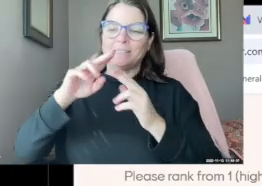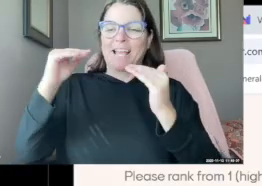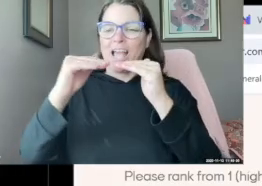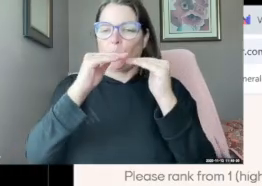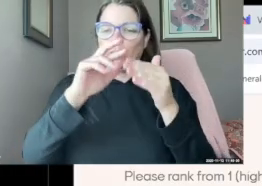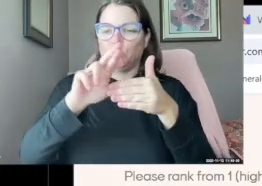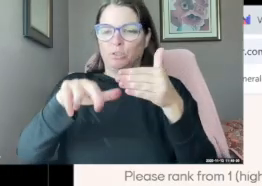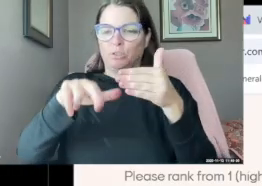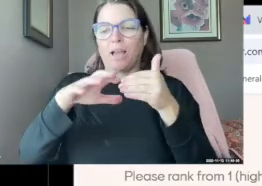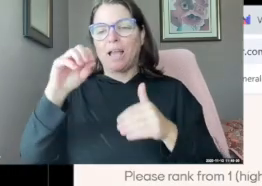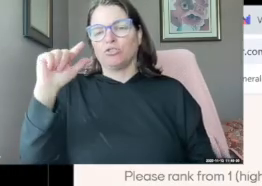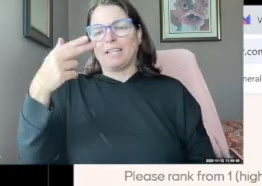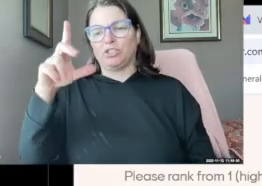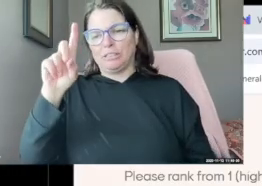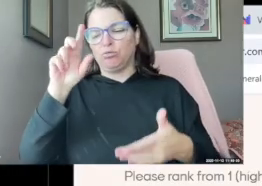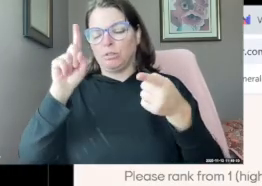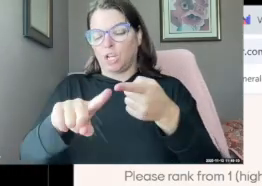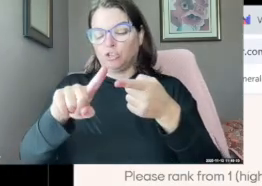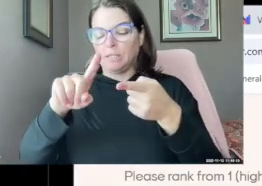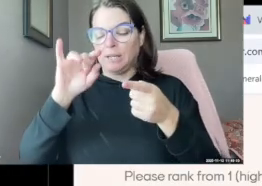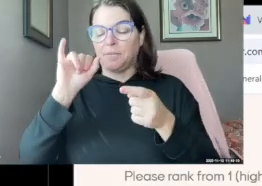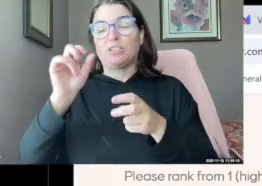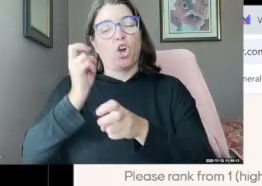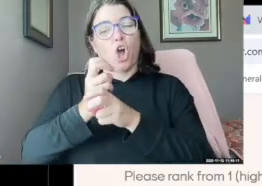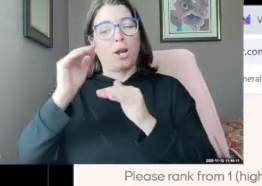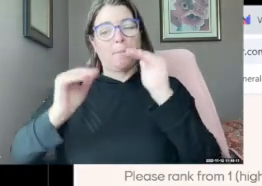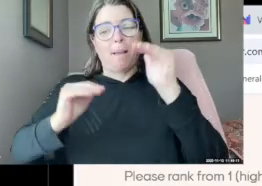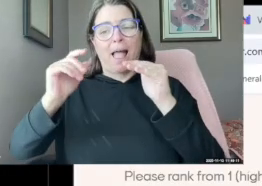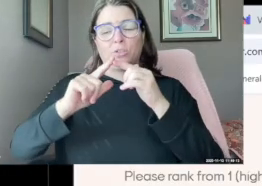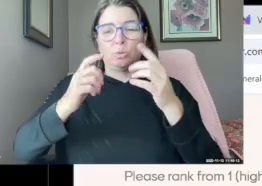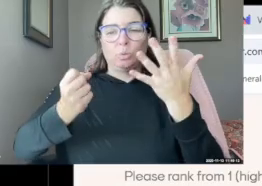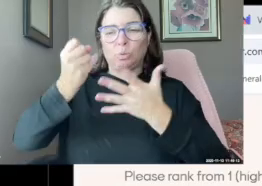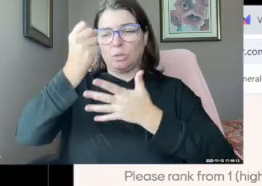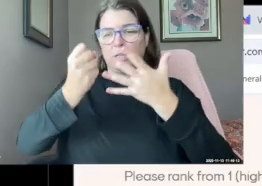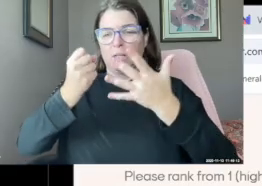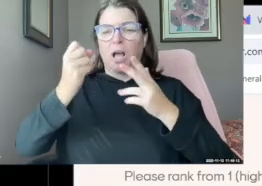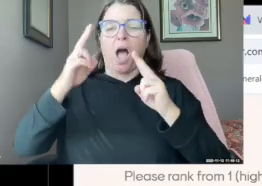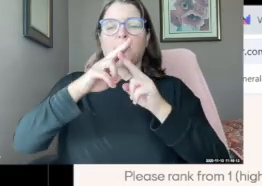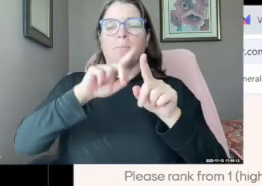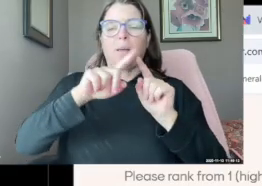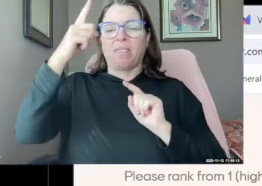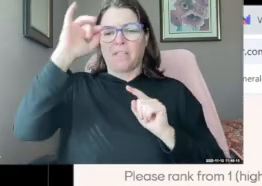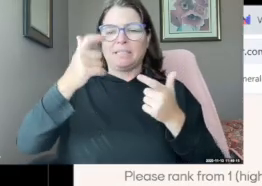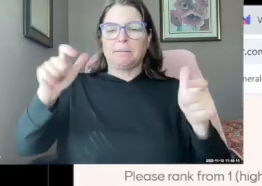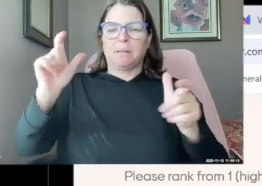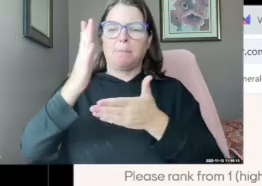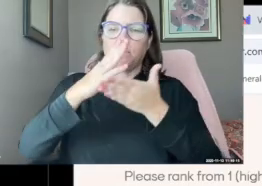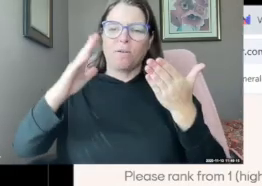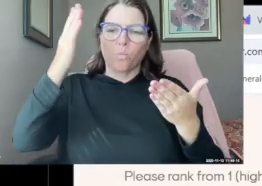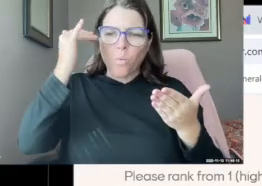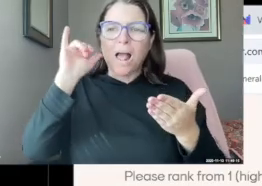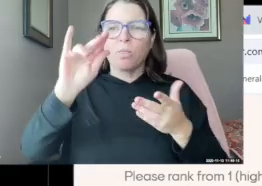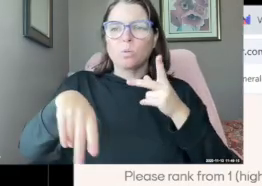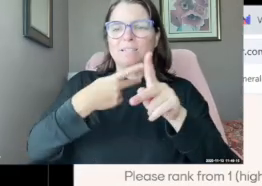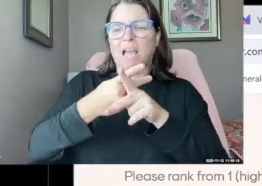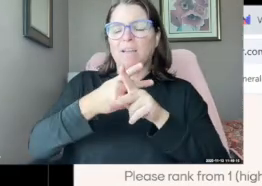We pushed a whole landscape forward that really was around optimizing equity results and GHG reduction, which is